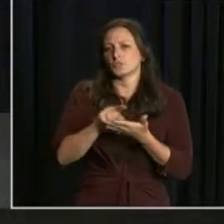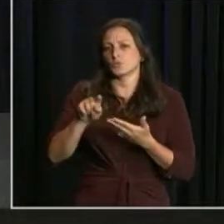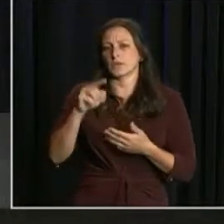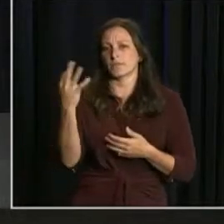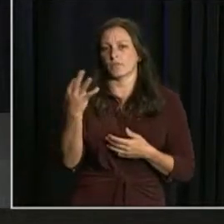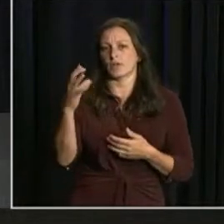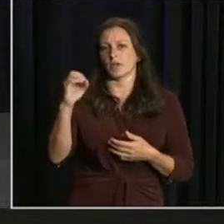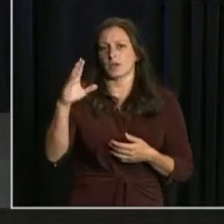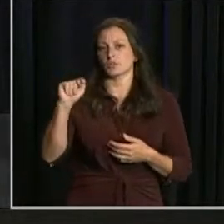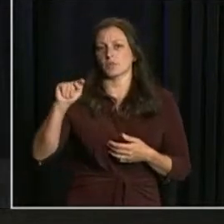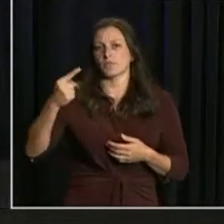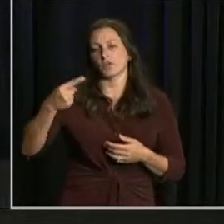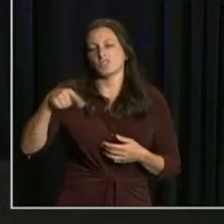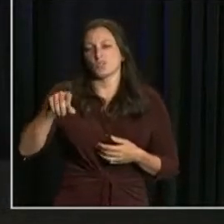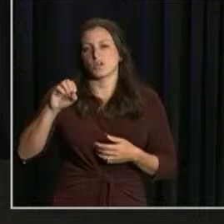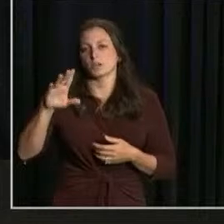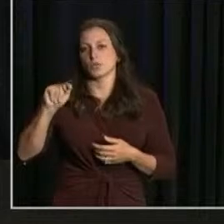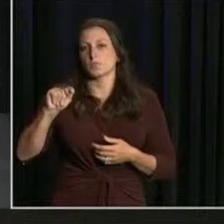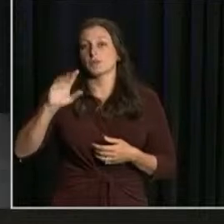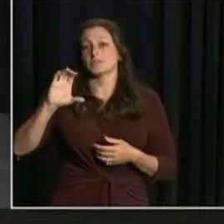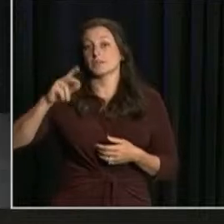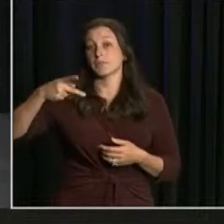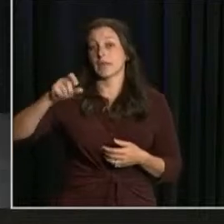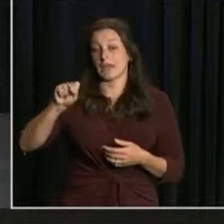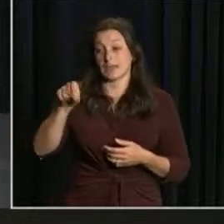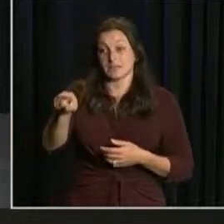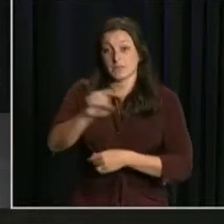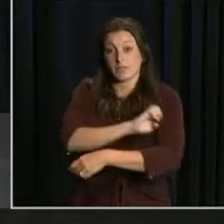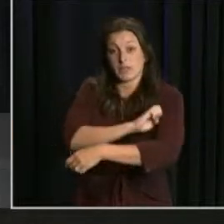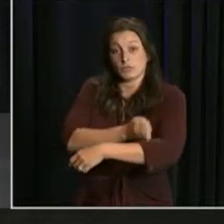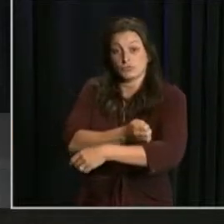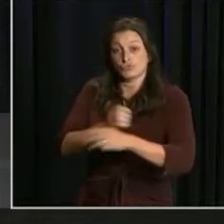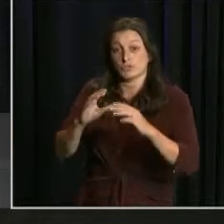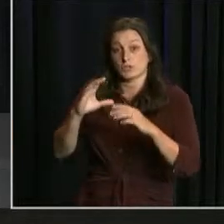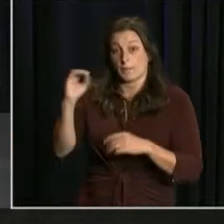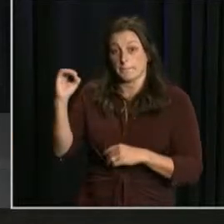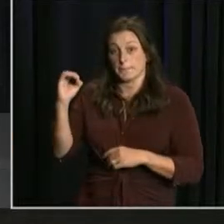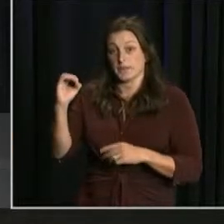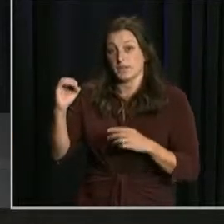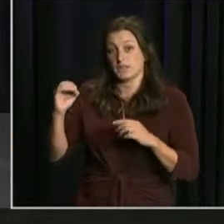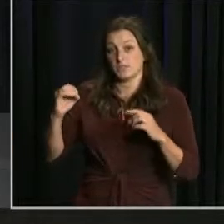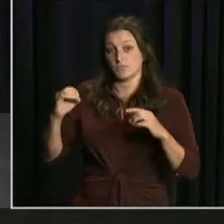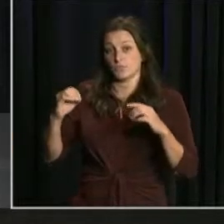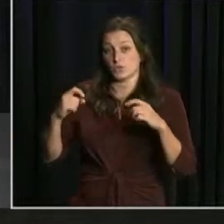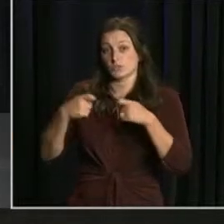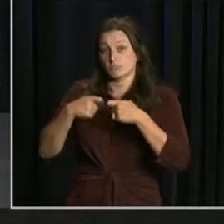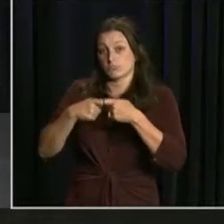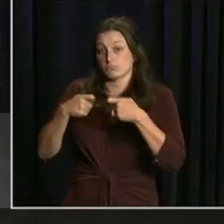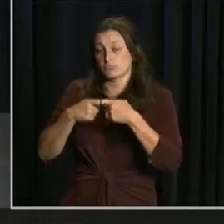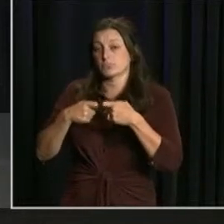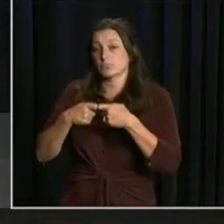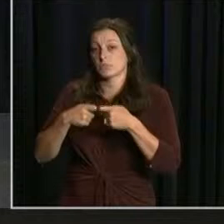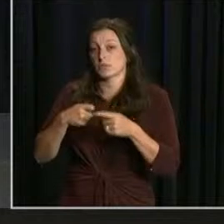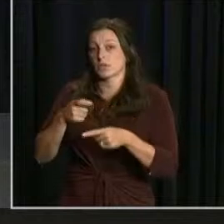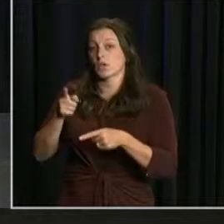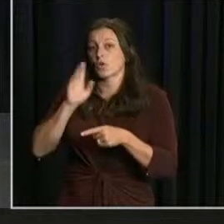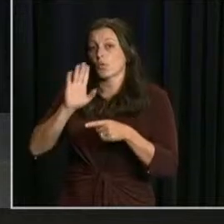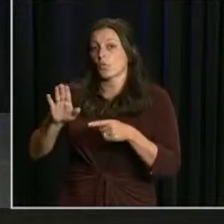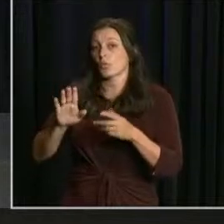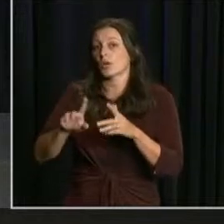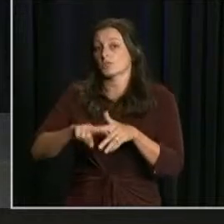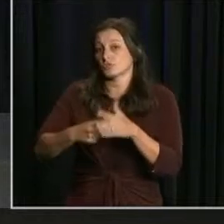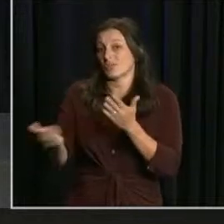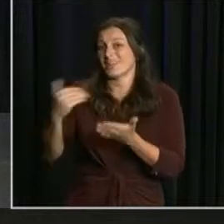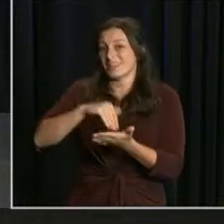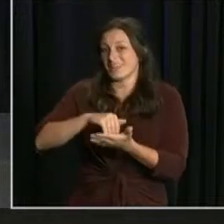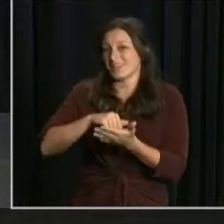least in the month of October, CPS Energy is expected to restart disconnections for residential customers